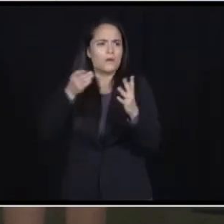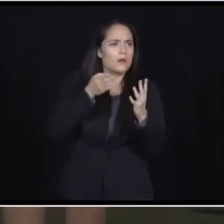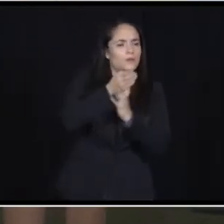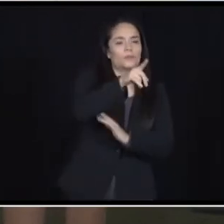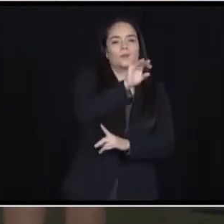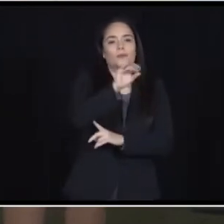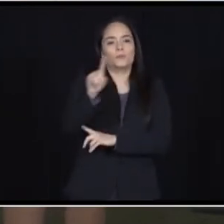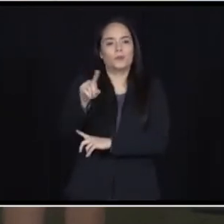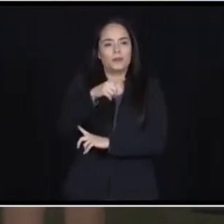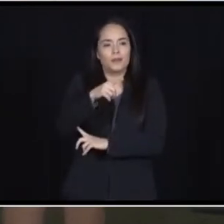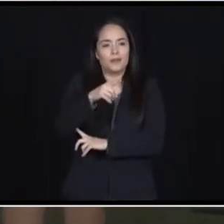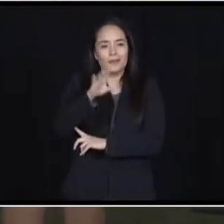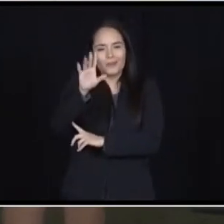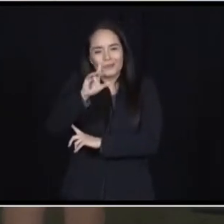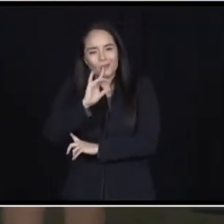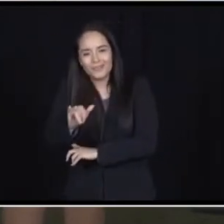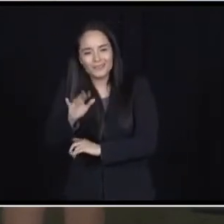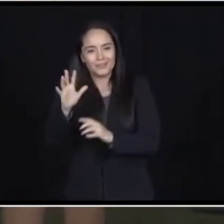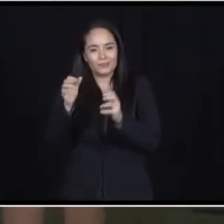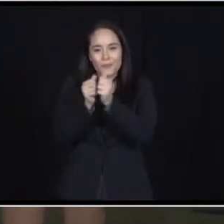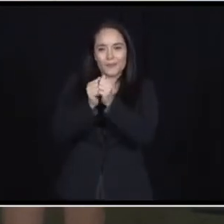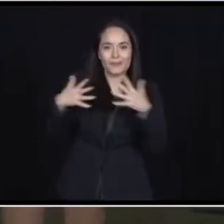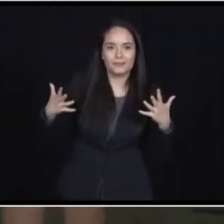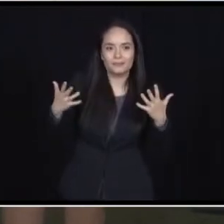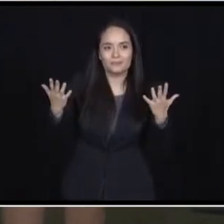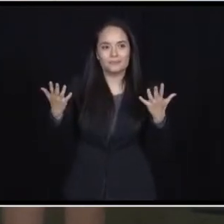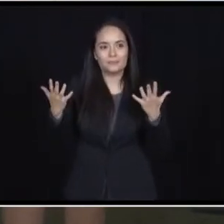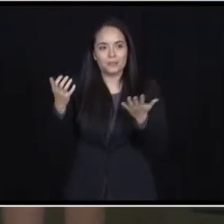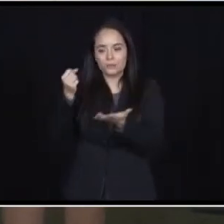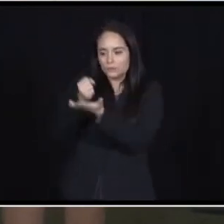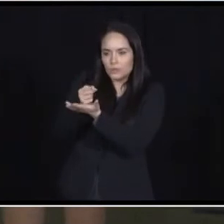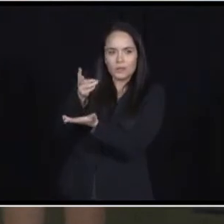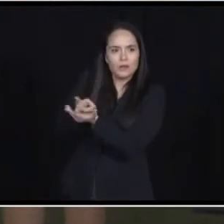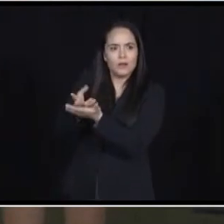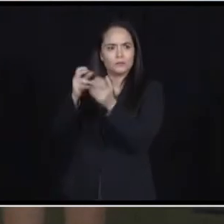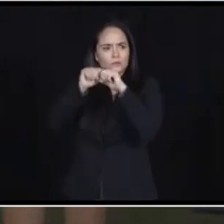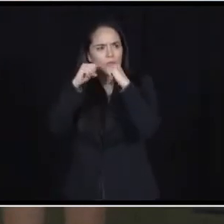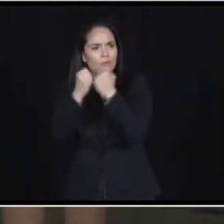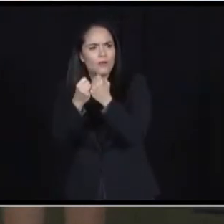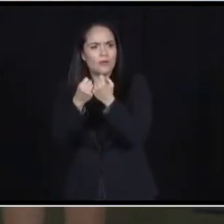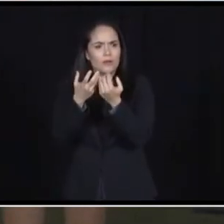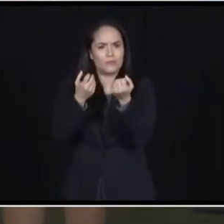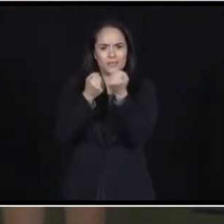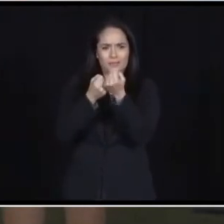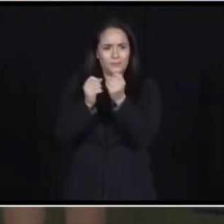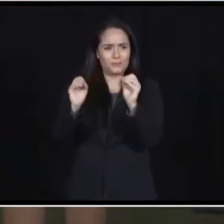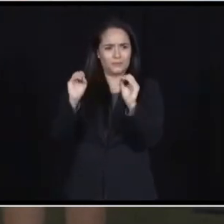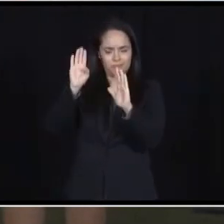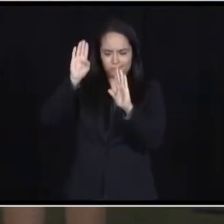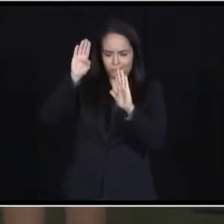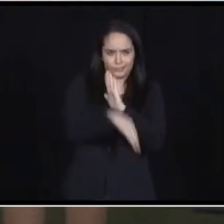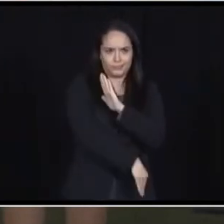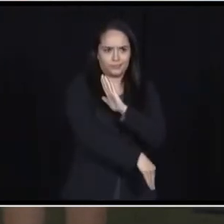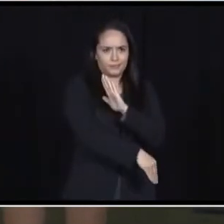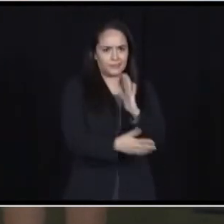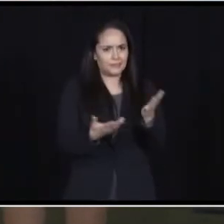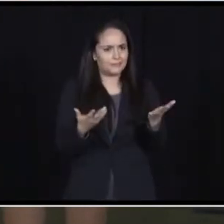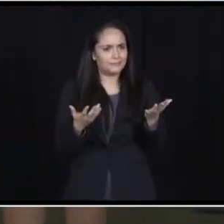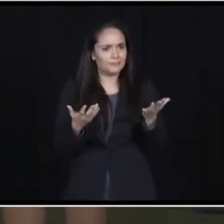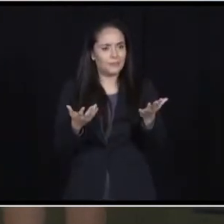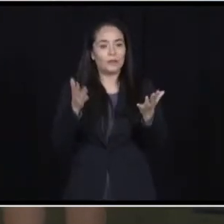quickly without the social supports we normally have. It's important that our police receive the training and the support